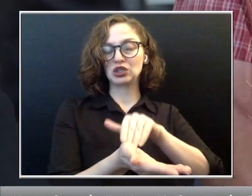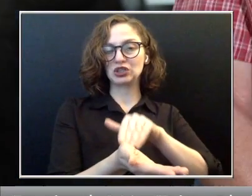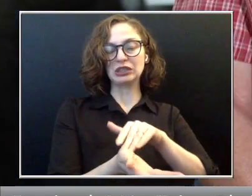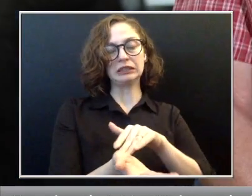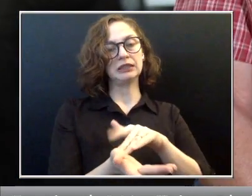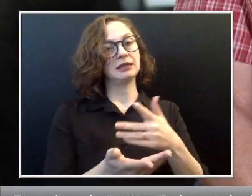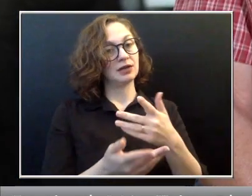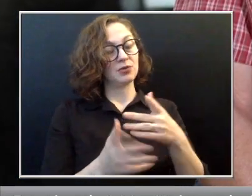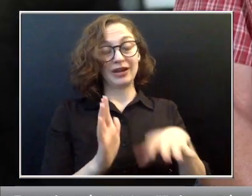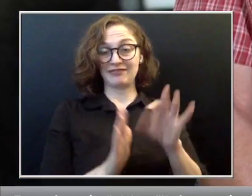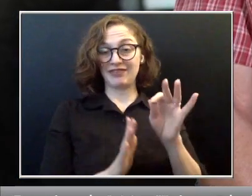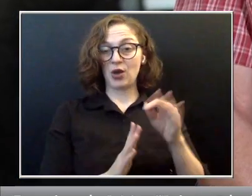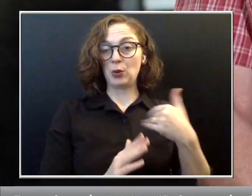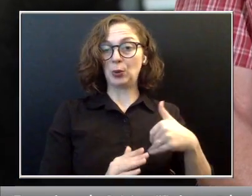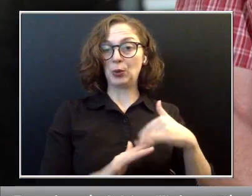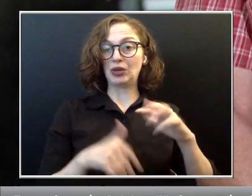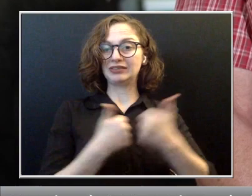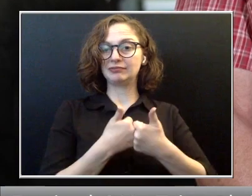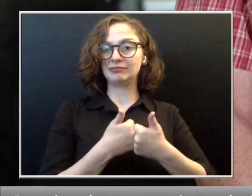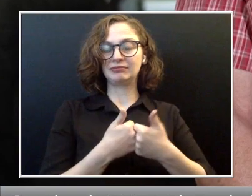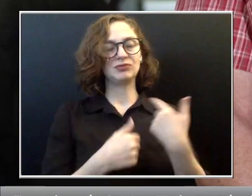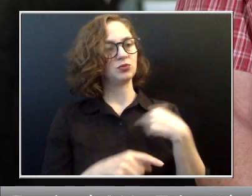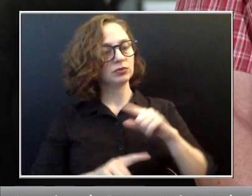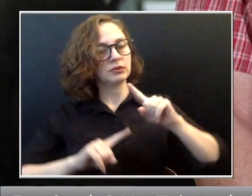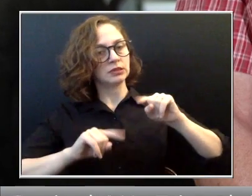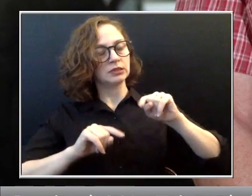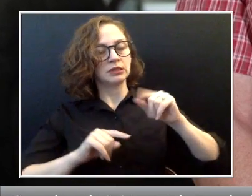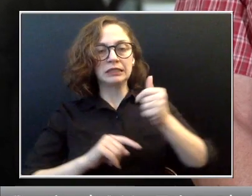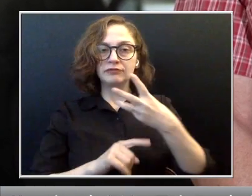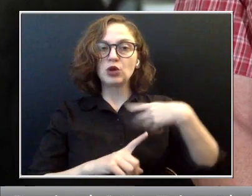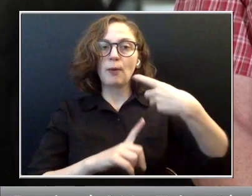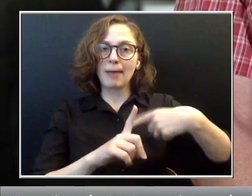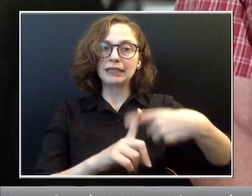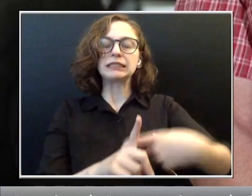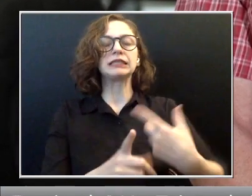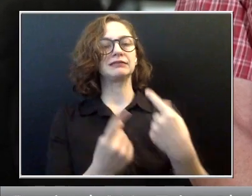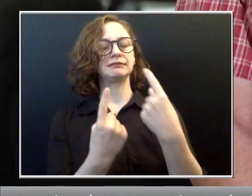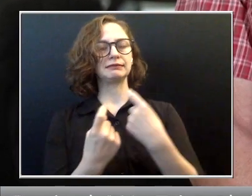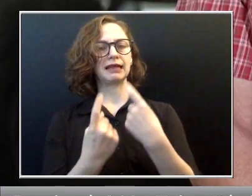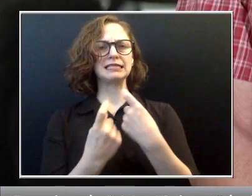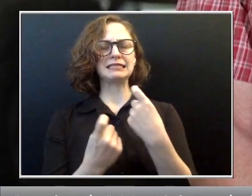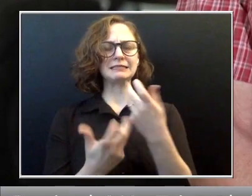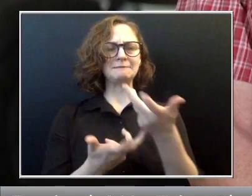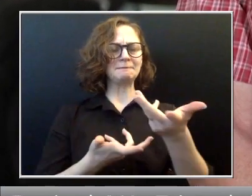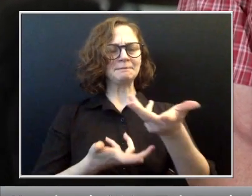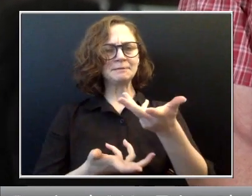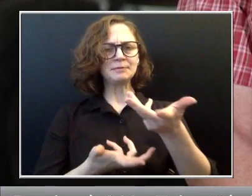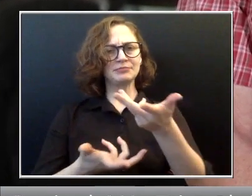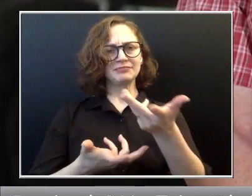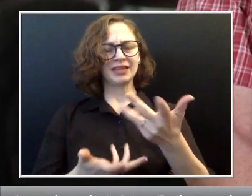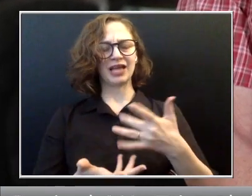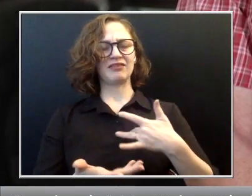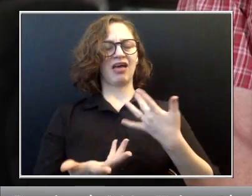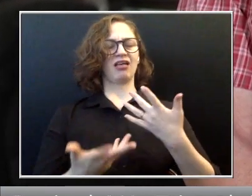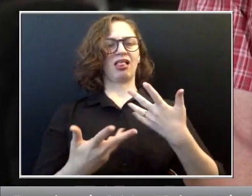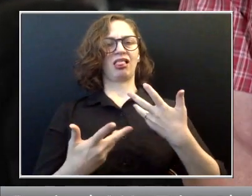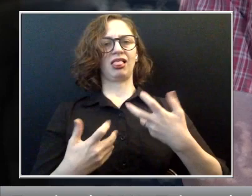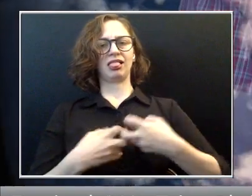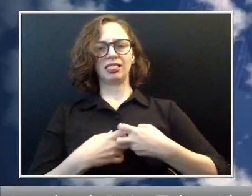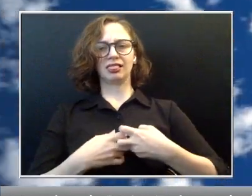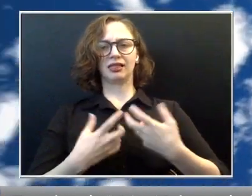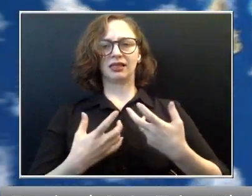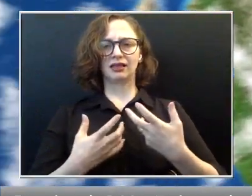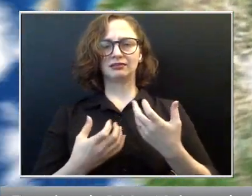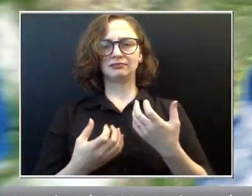months doing testing and working back and forth with them and felt like we weren't getting anywhere, and that's when we asked for a second opinion.